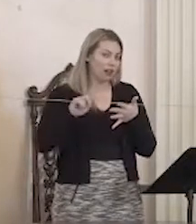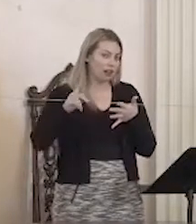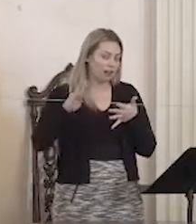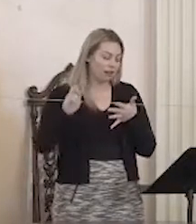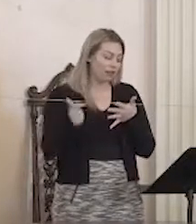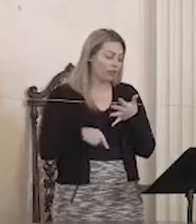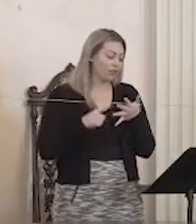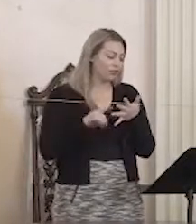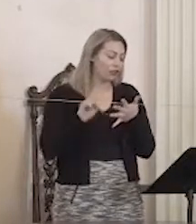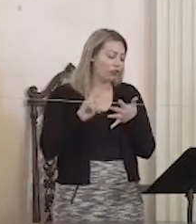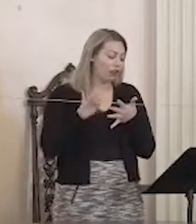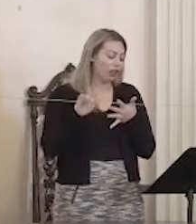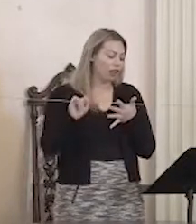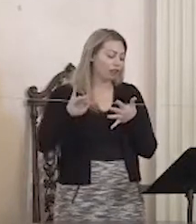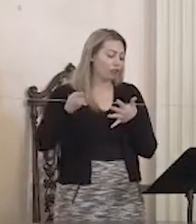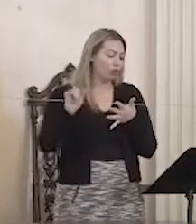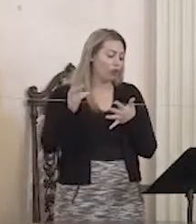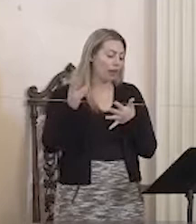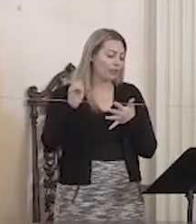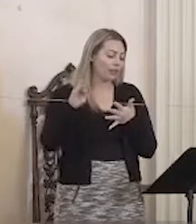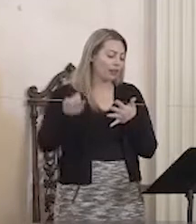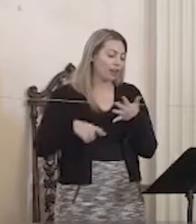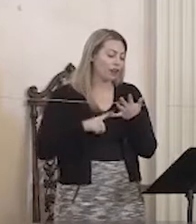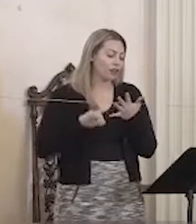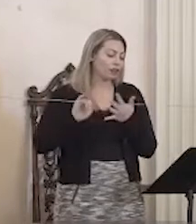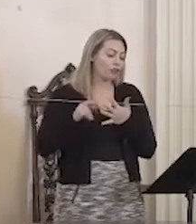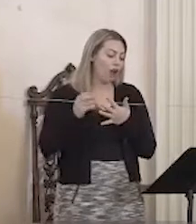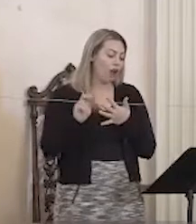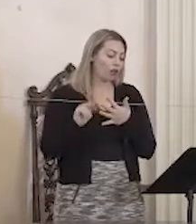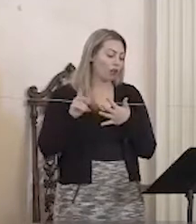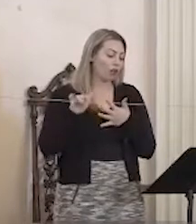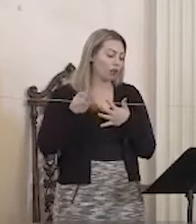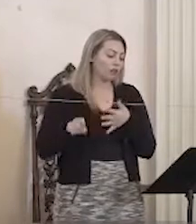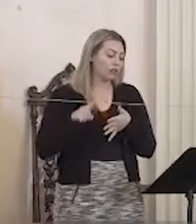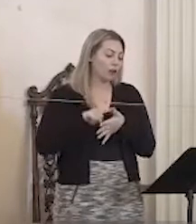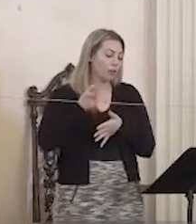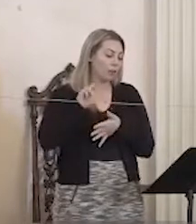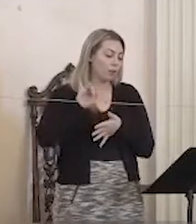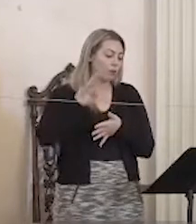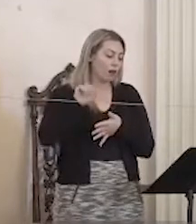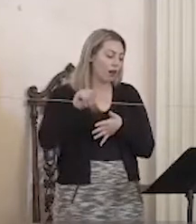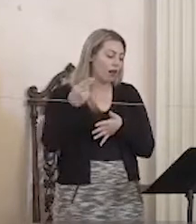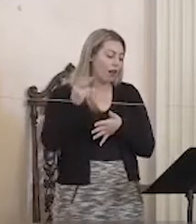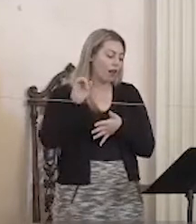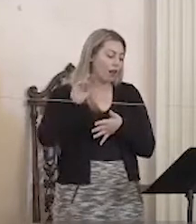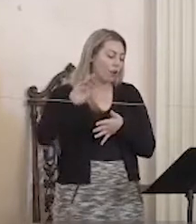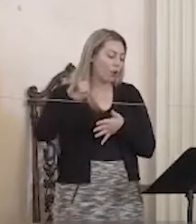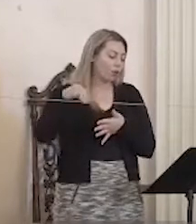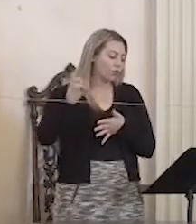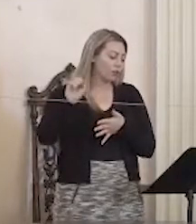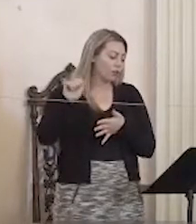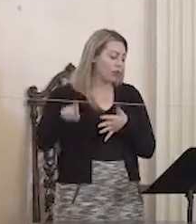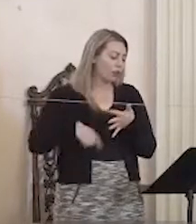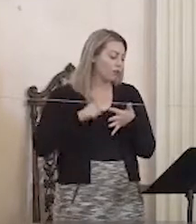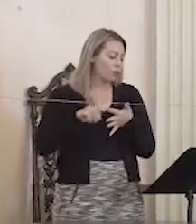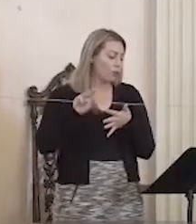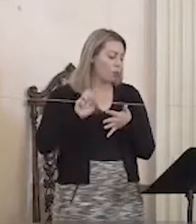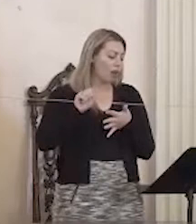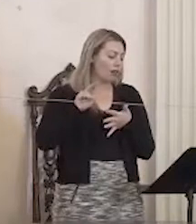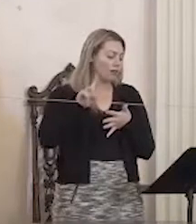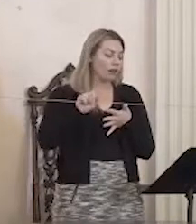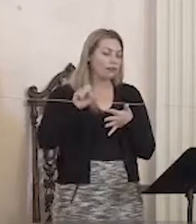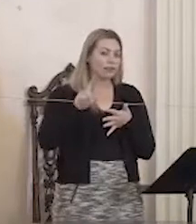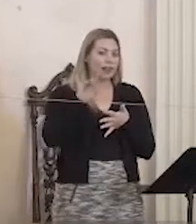John Lewis, Maria Hinojosa, Wanda Sykes, the list just goes on and on. But sometimes he's also had lesser known